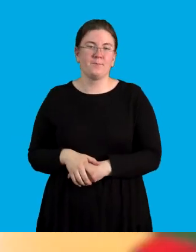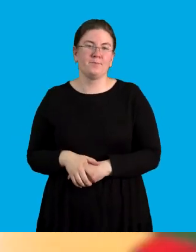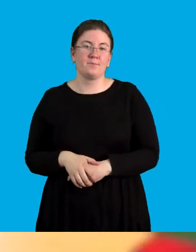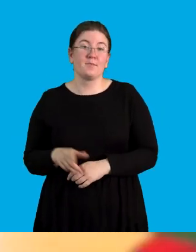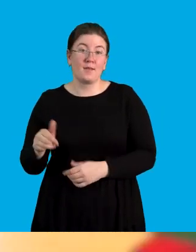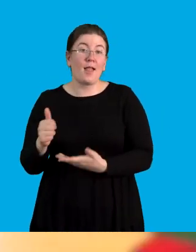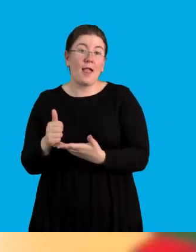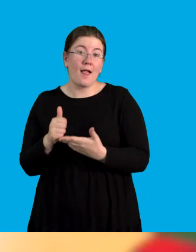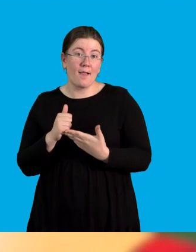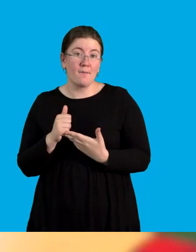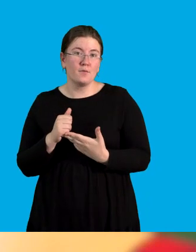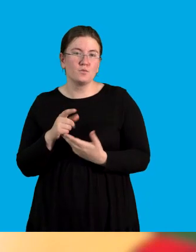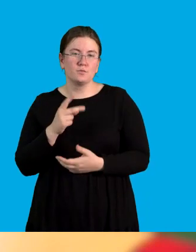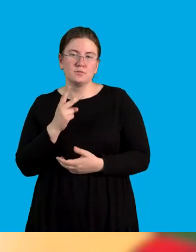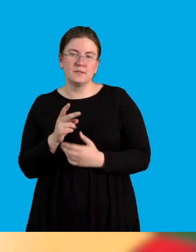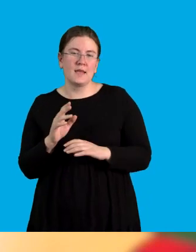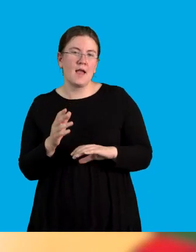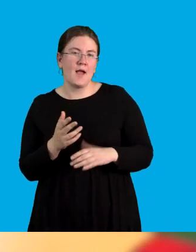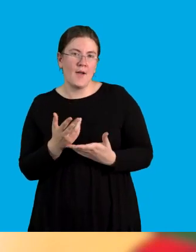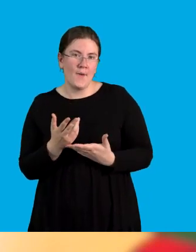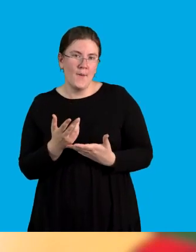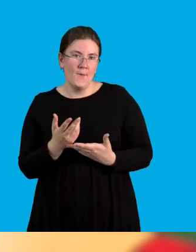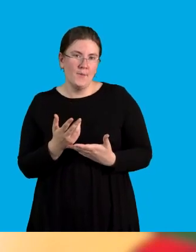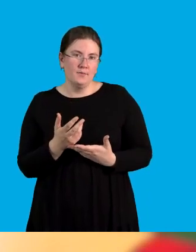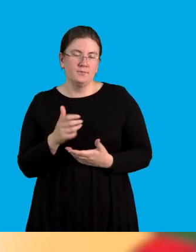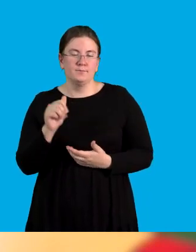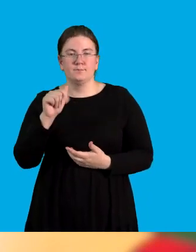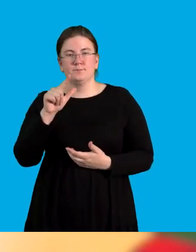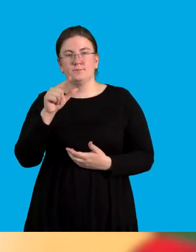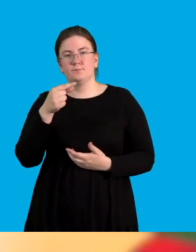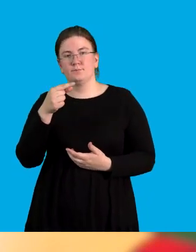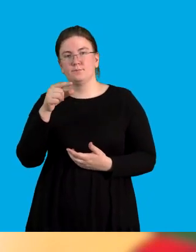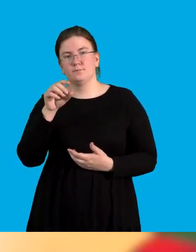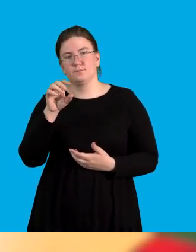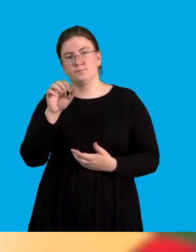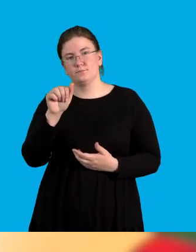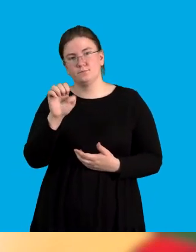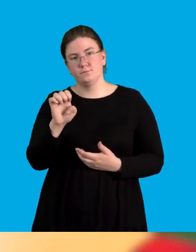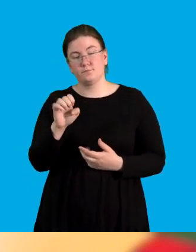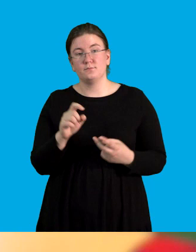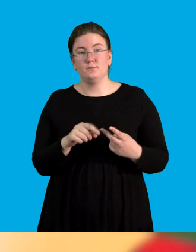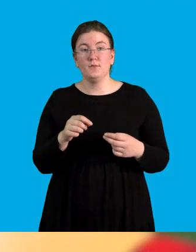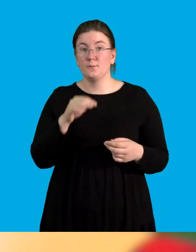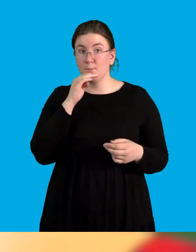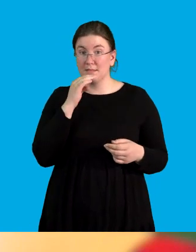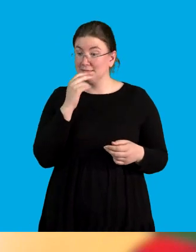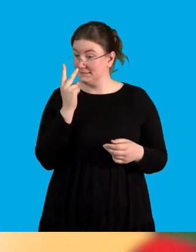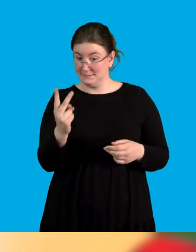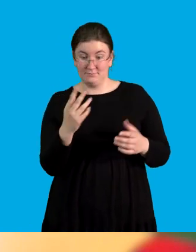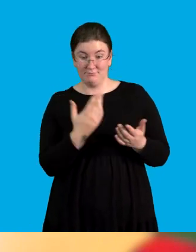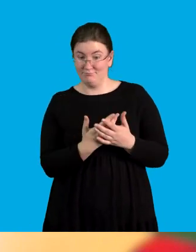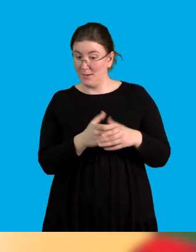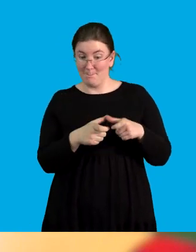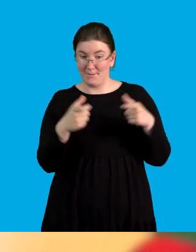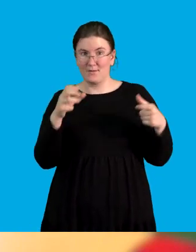idea of how you would see these protists, which are algae and seaweed. They are macroscopic, meaning that they